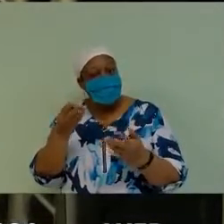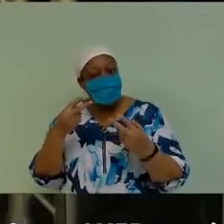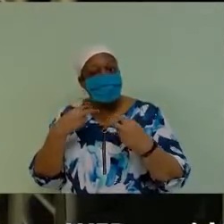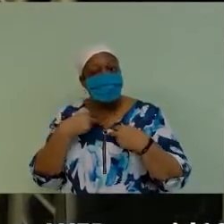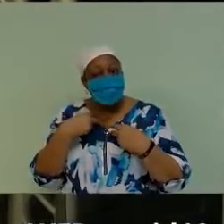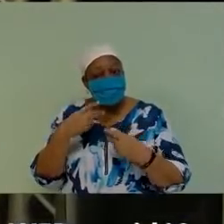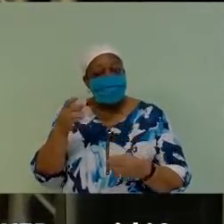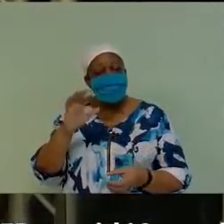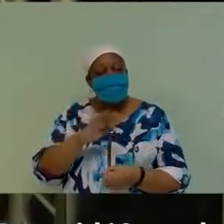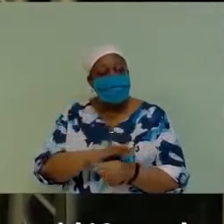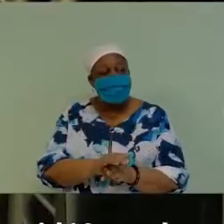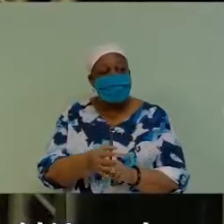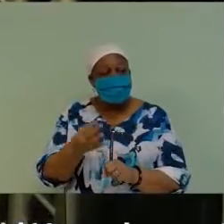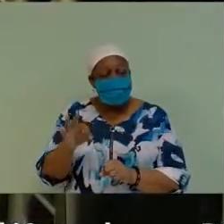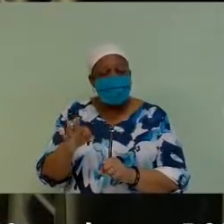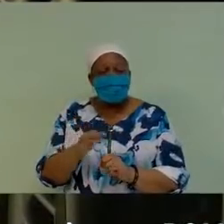patients.